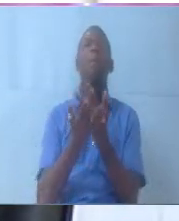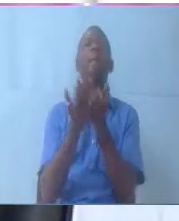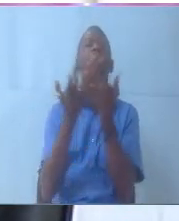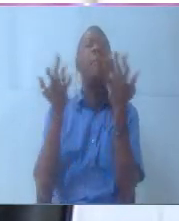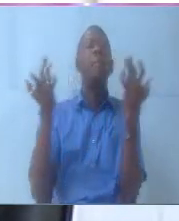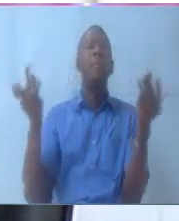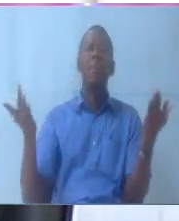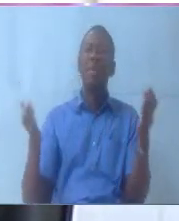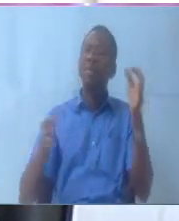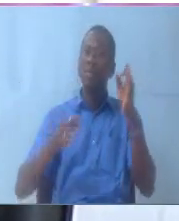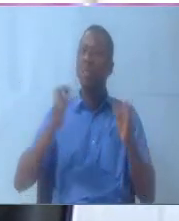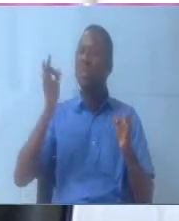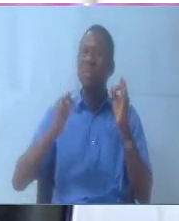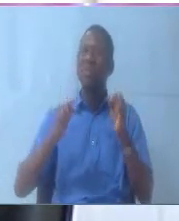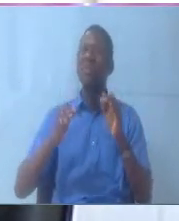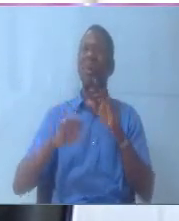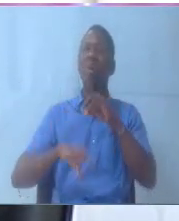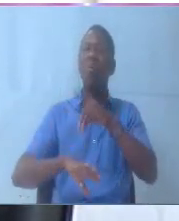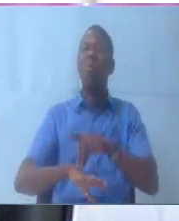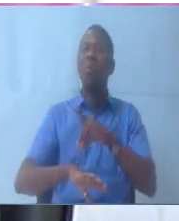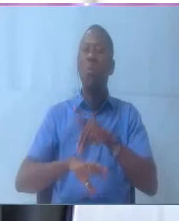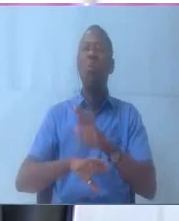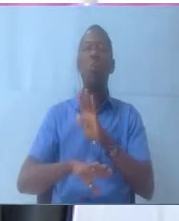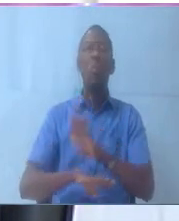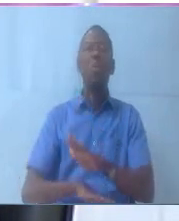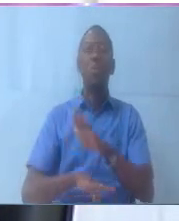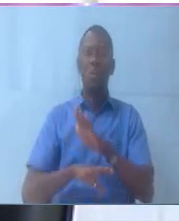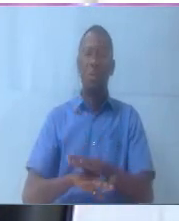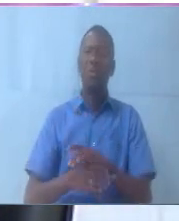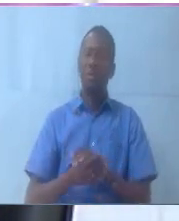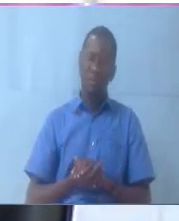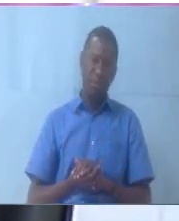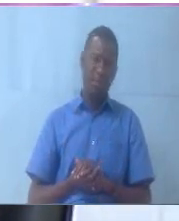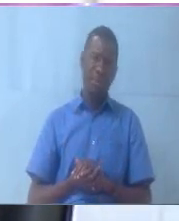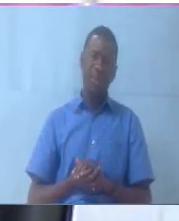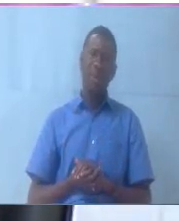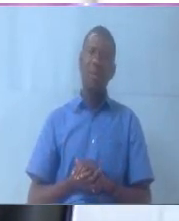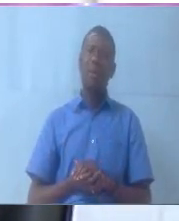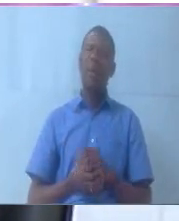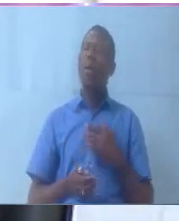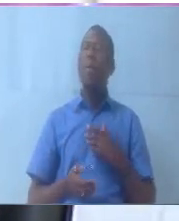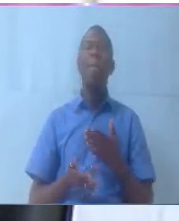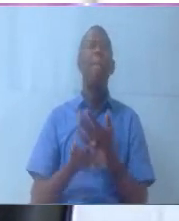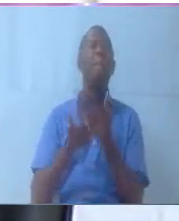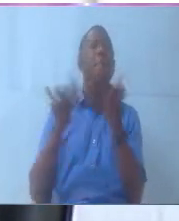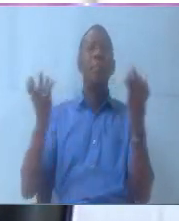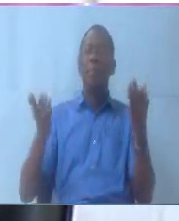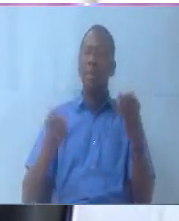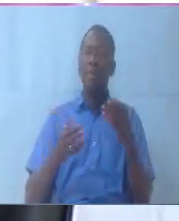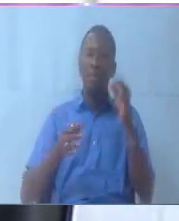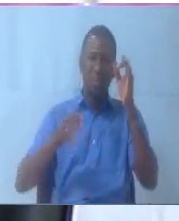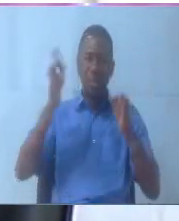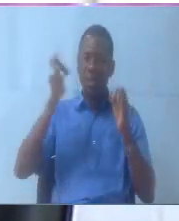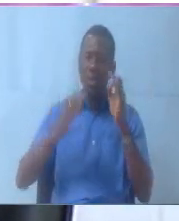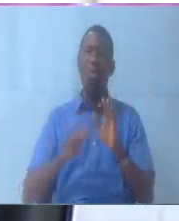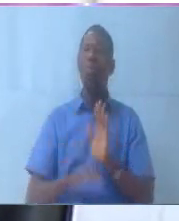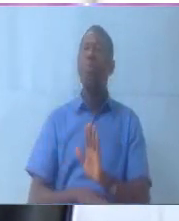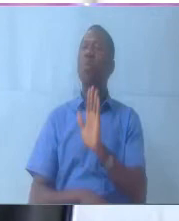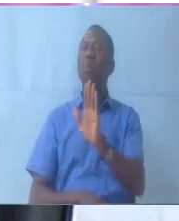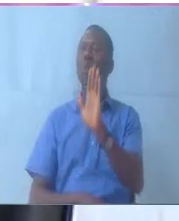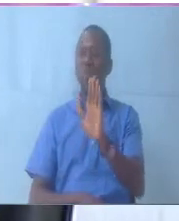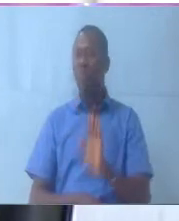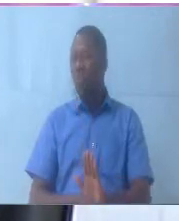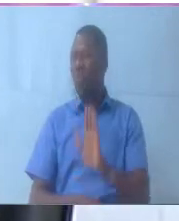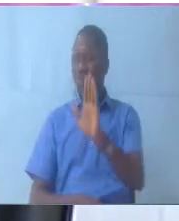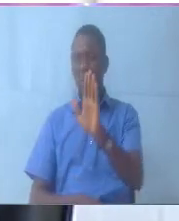le tartalari nyoka nunje. A lot of cases were pending for judgment. Andung kiti jamalu bedendi nui nyanta menu